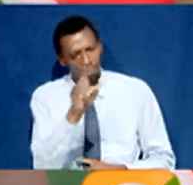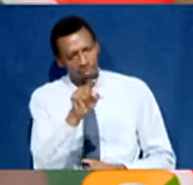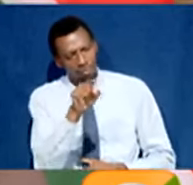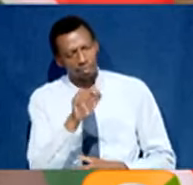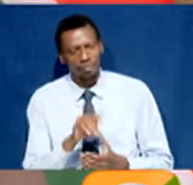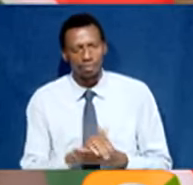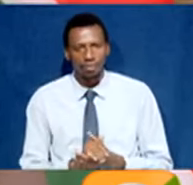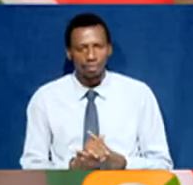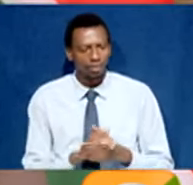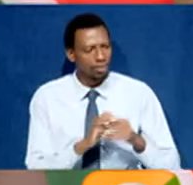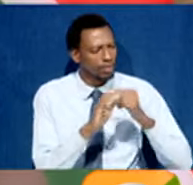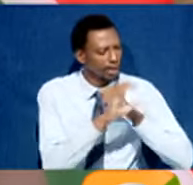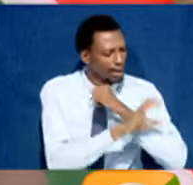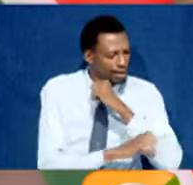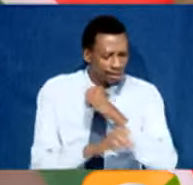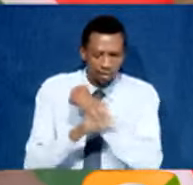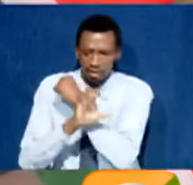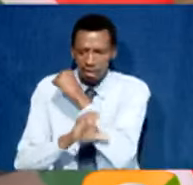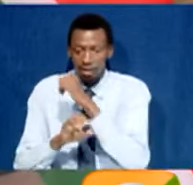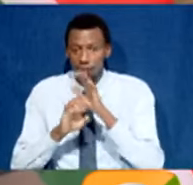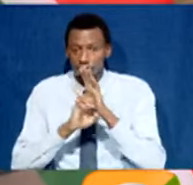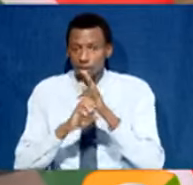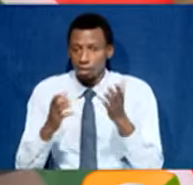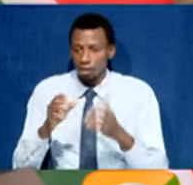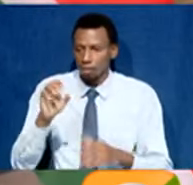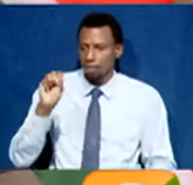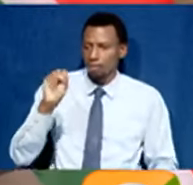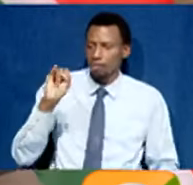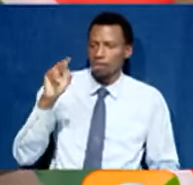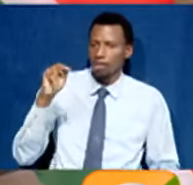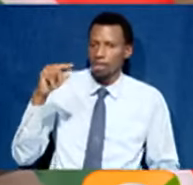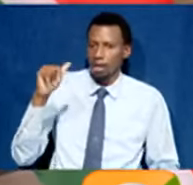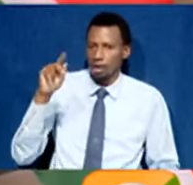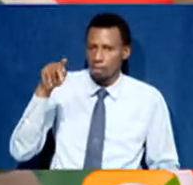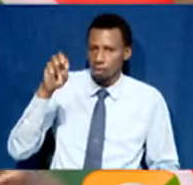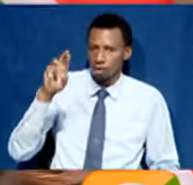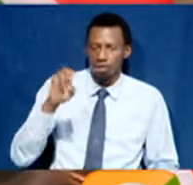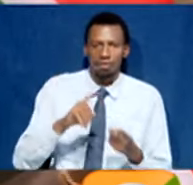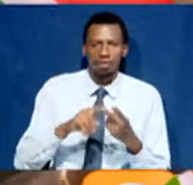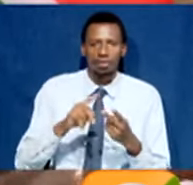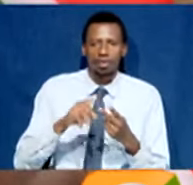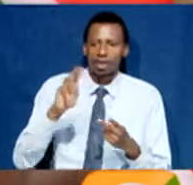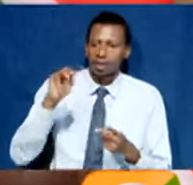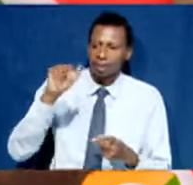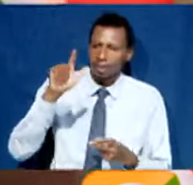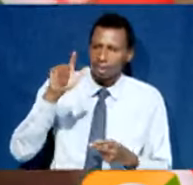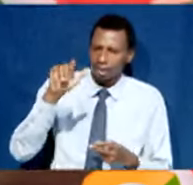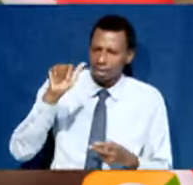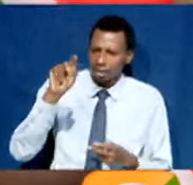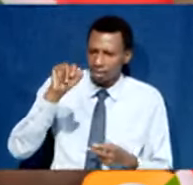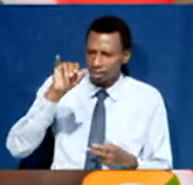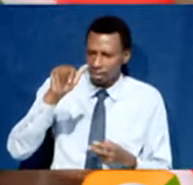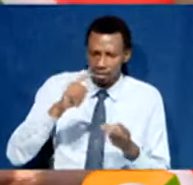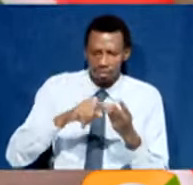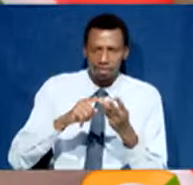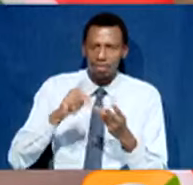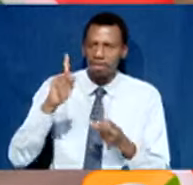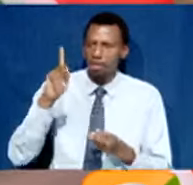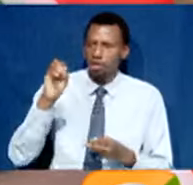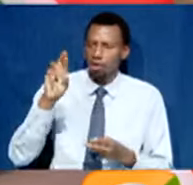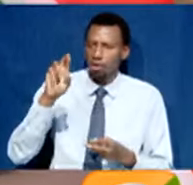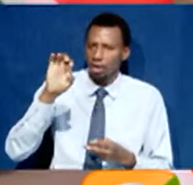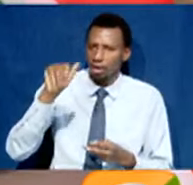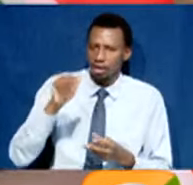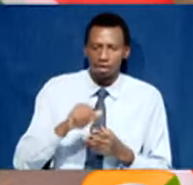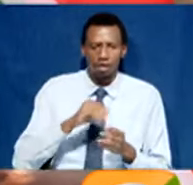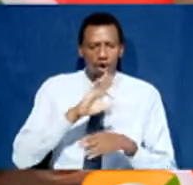countries like Singapore, like Malaysia, like Korea, we all have been talking about them. We've been saying,